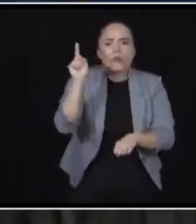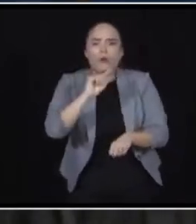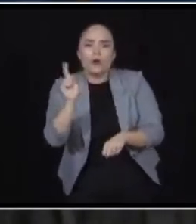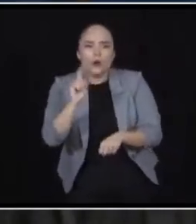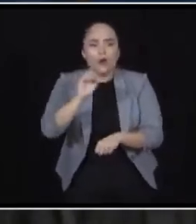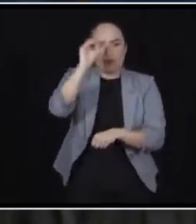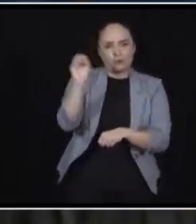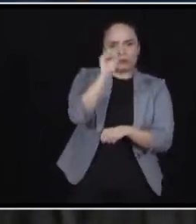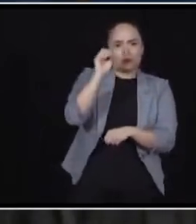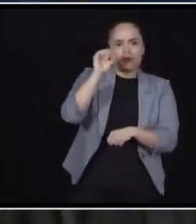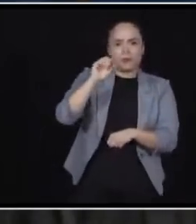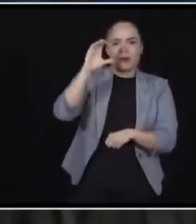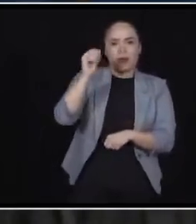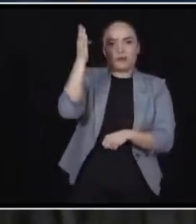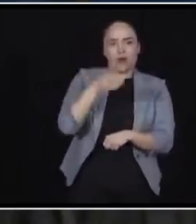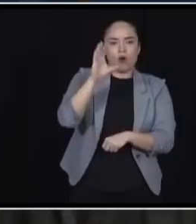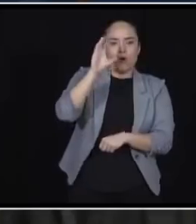ontario.ca/COVID-vaccine or by calling